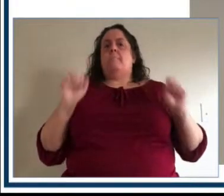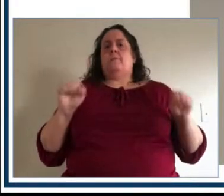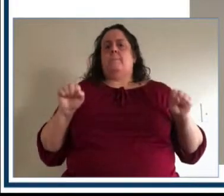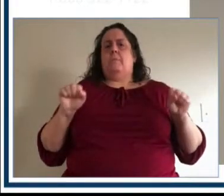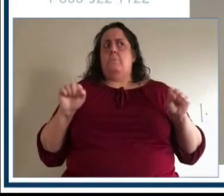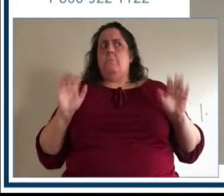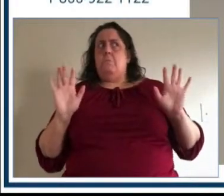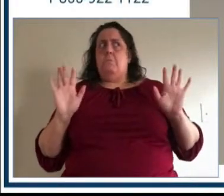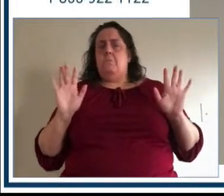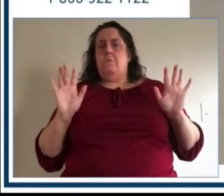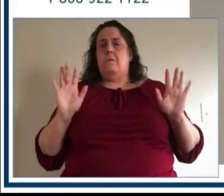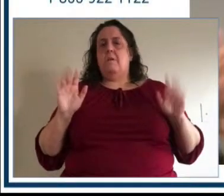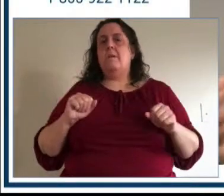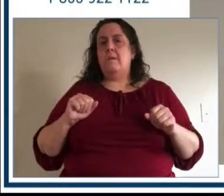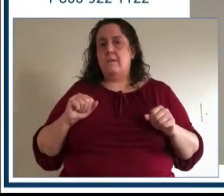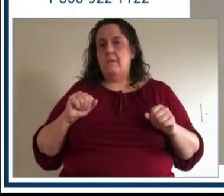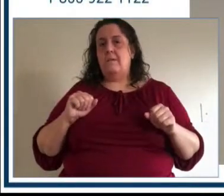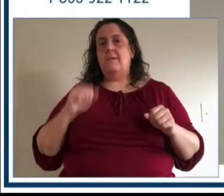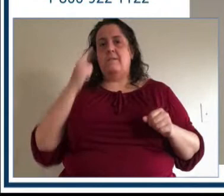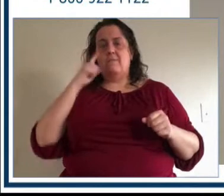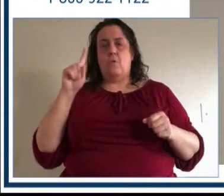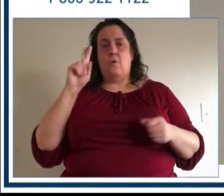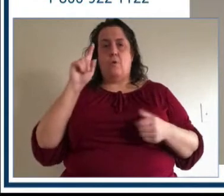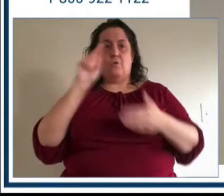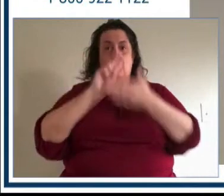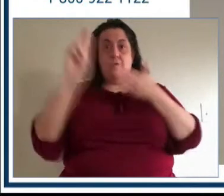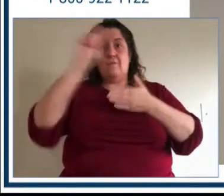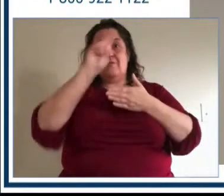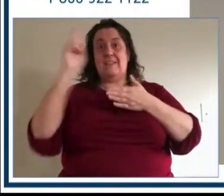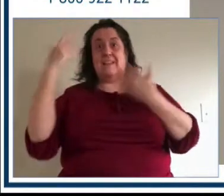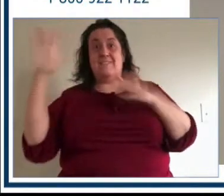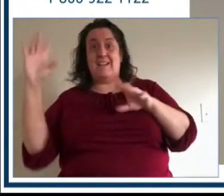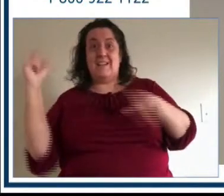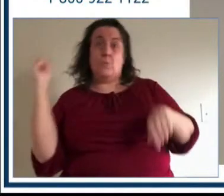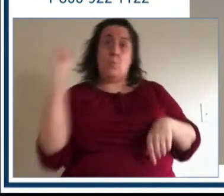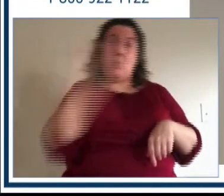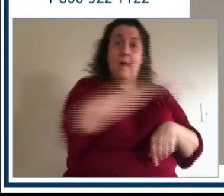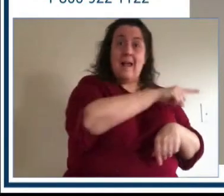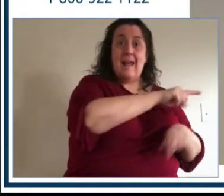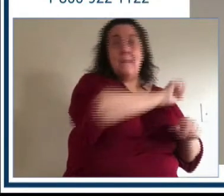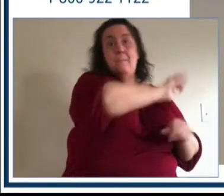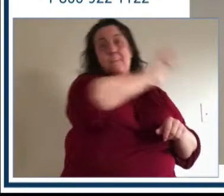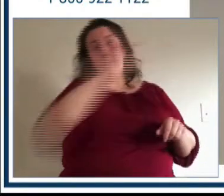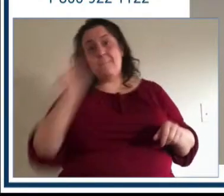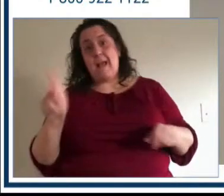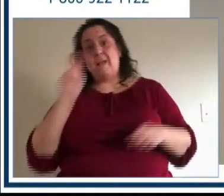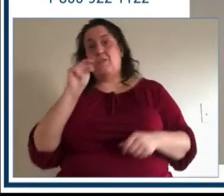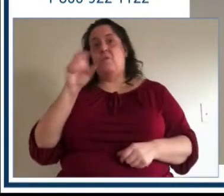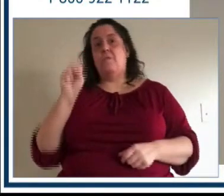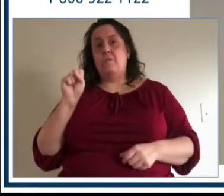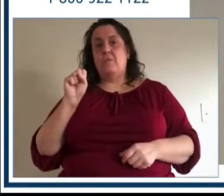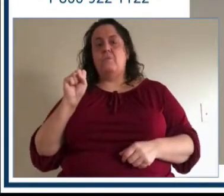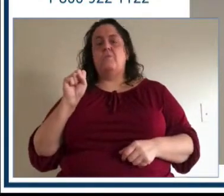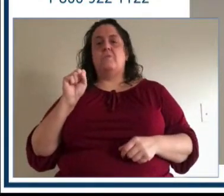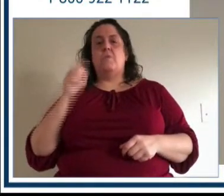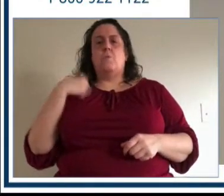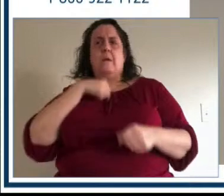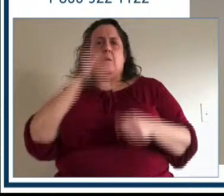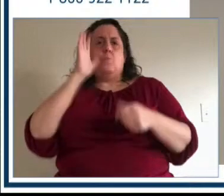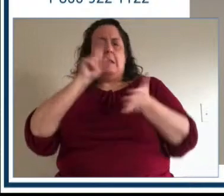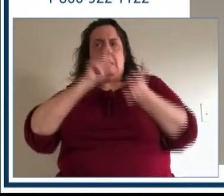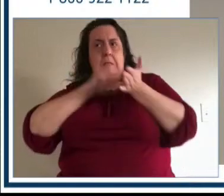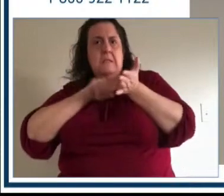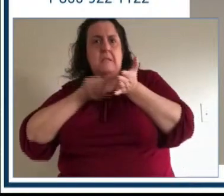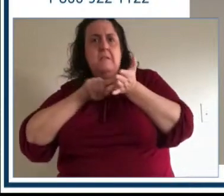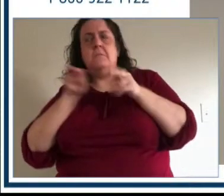at Queen's University back here into Nova Scotia. So we'll be looking at that over time.